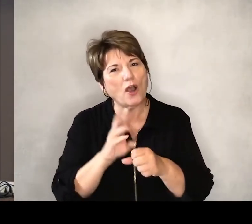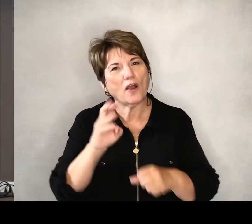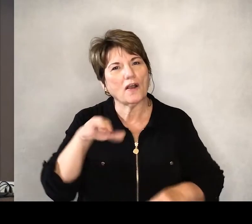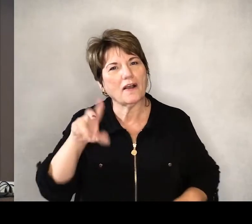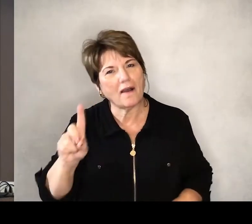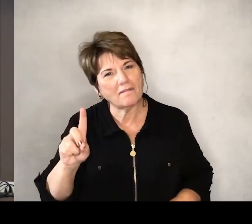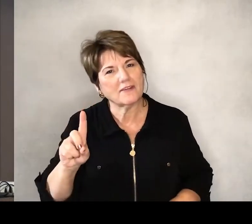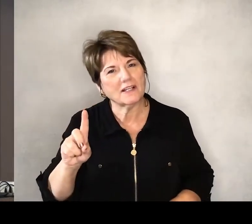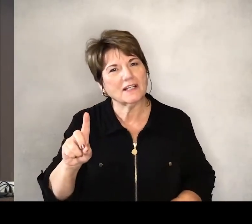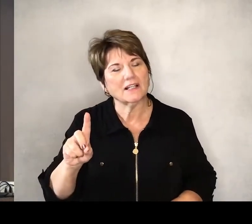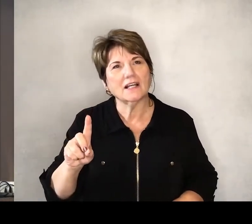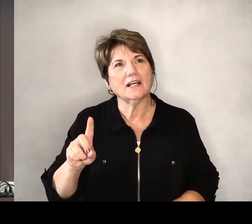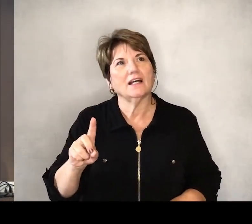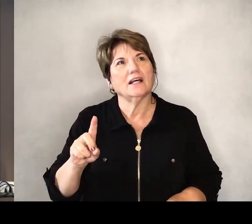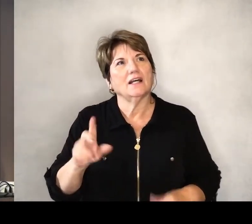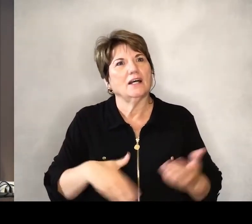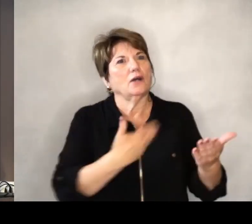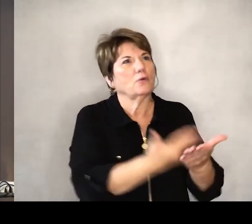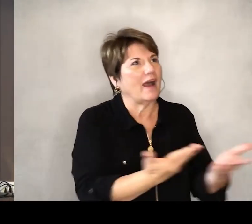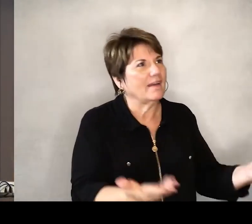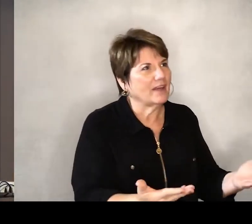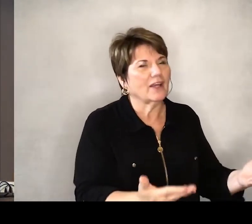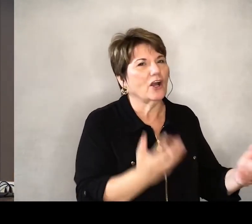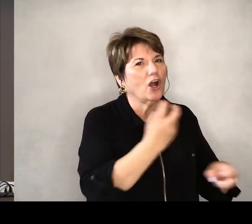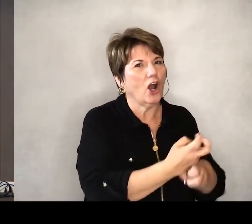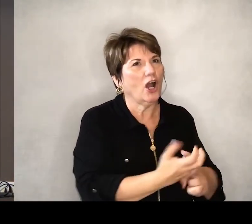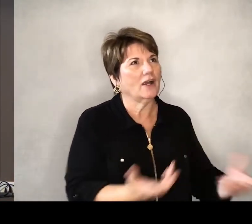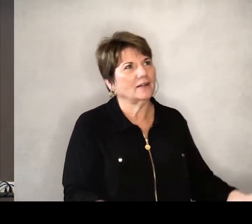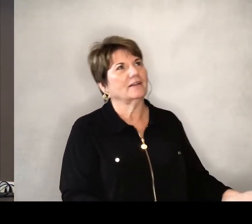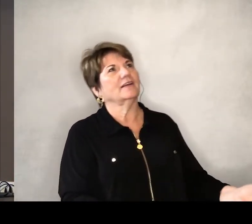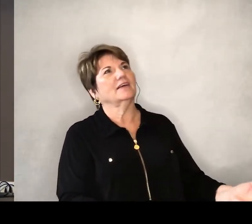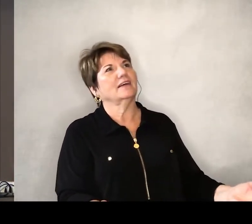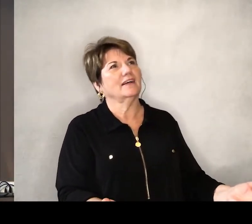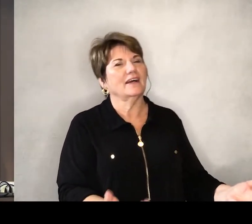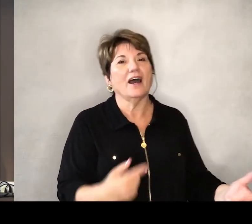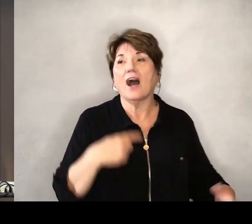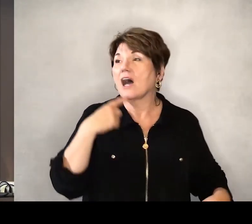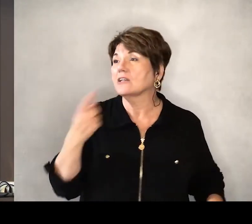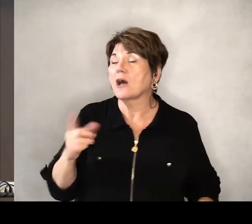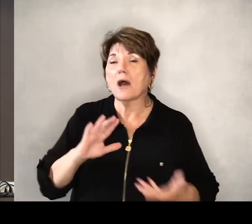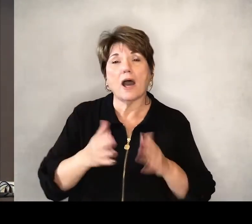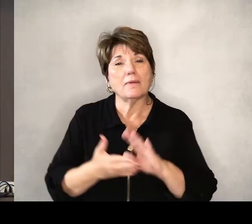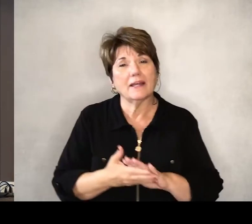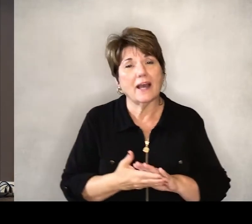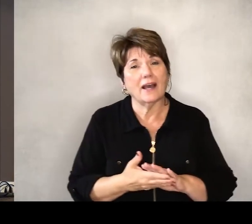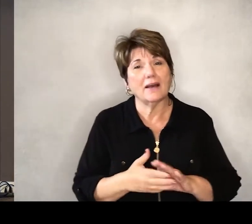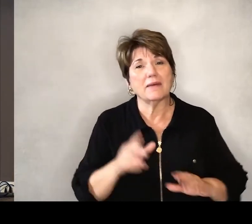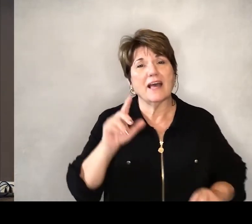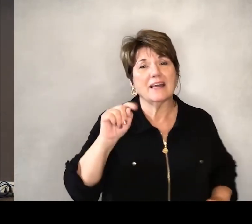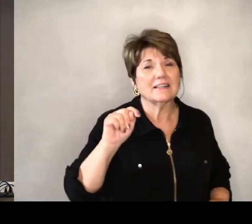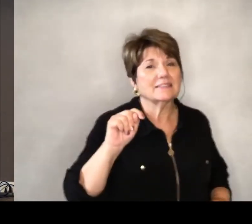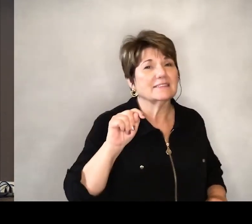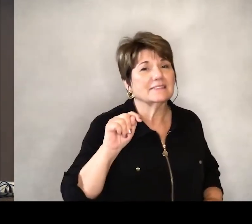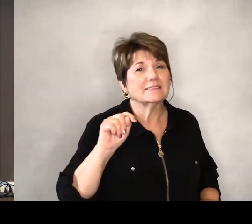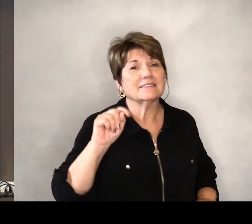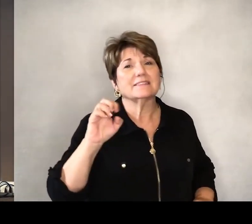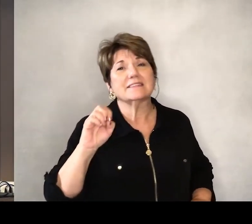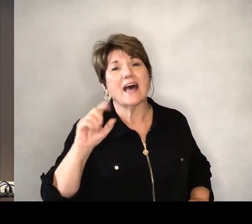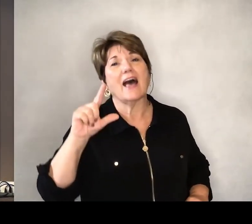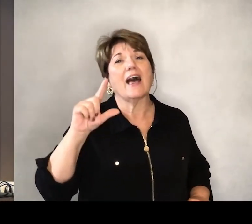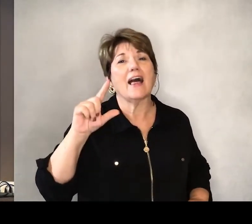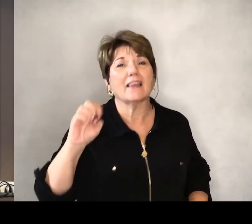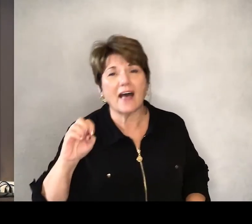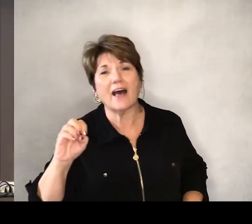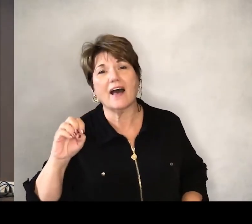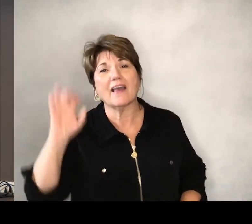Like the journey to get here wasn't hard enough. As I've told many people, I became a televangelist overnight. Right?